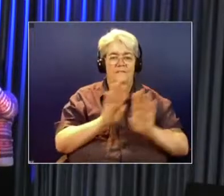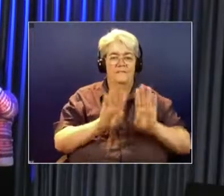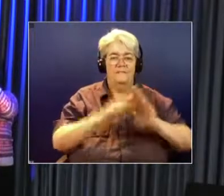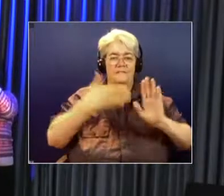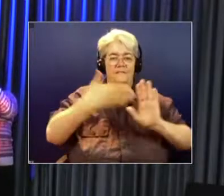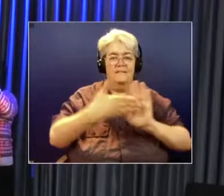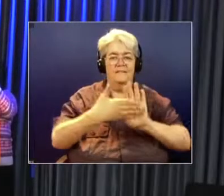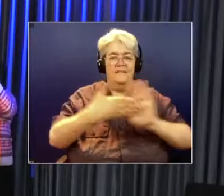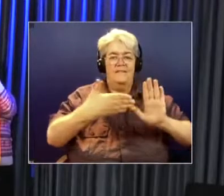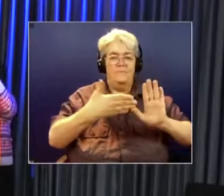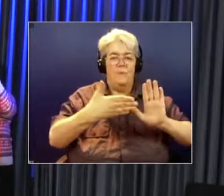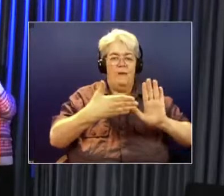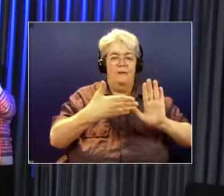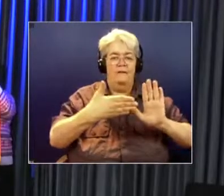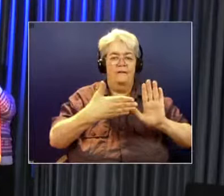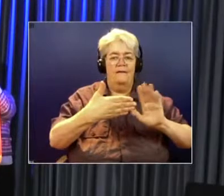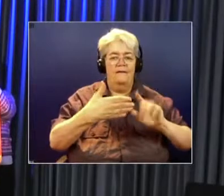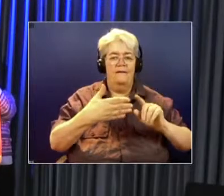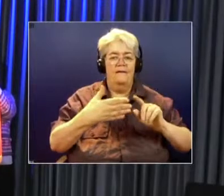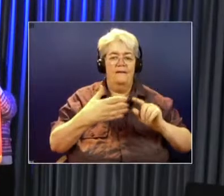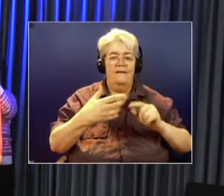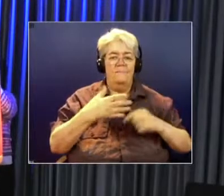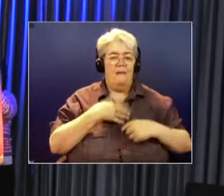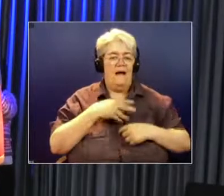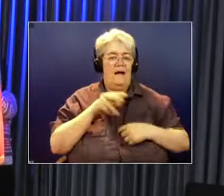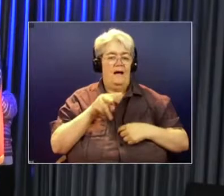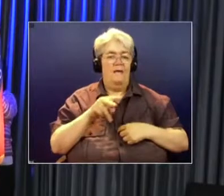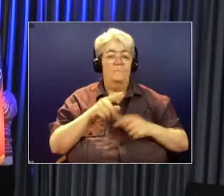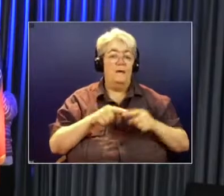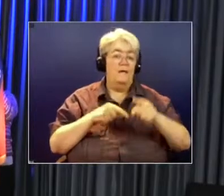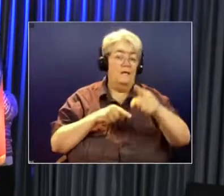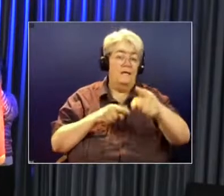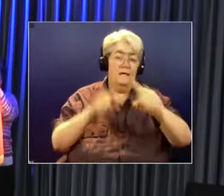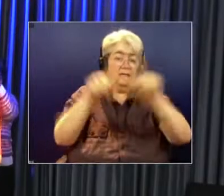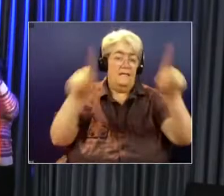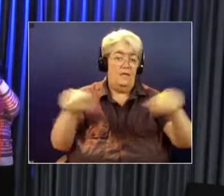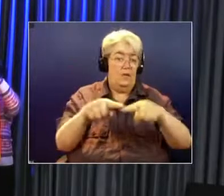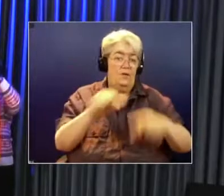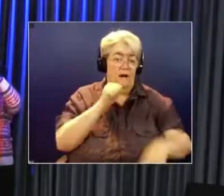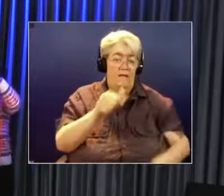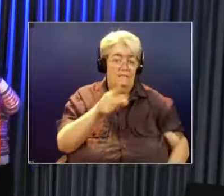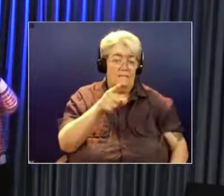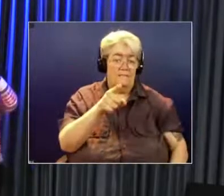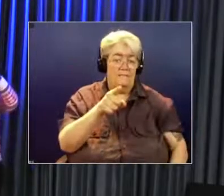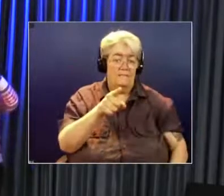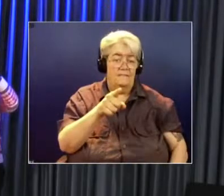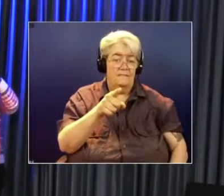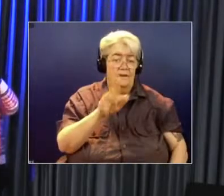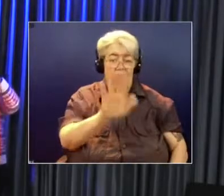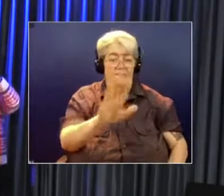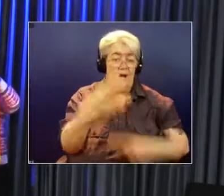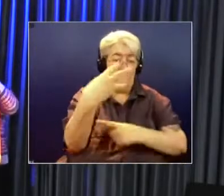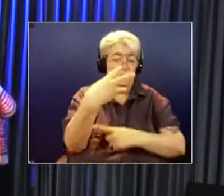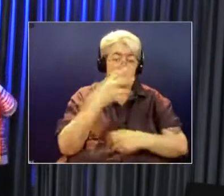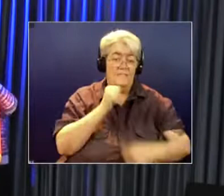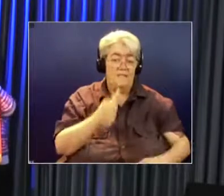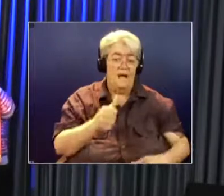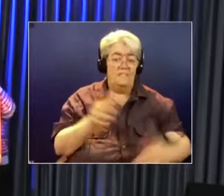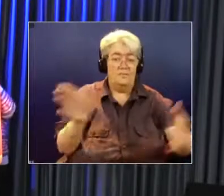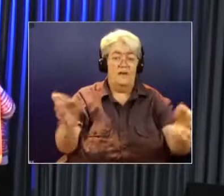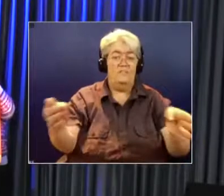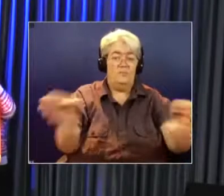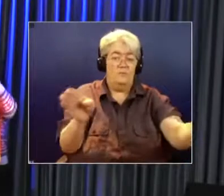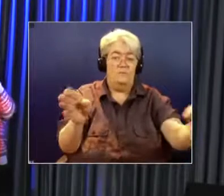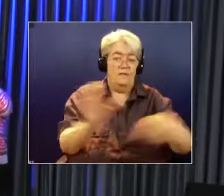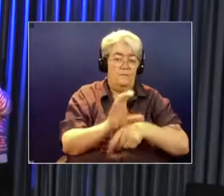flags have been repositioned, they can be relit, of course. I like the slightly spread, that's good. Yeah, yeah, it's nice to be able to read a